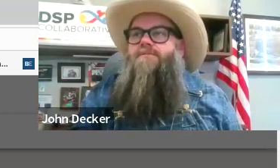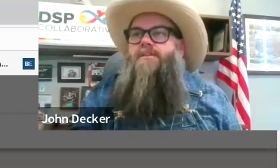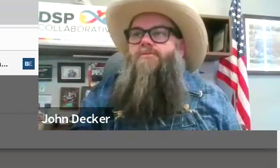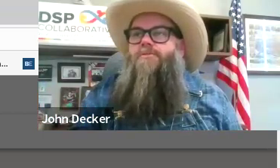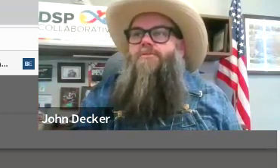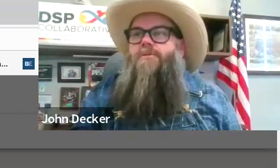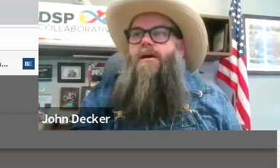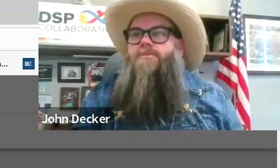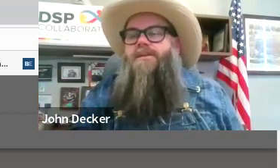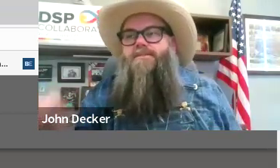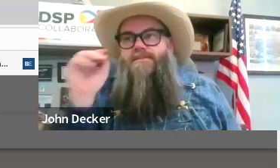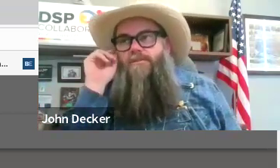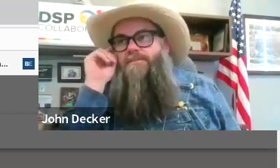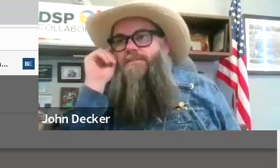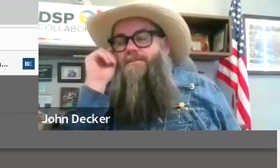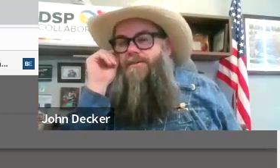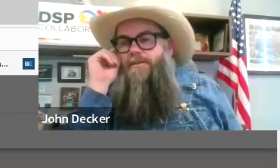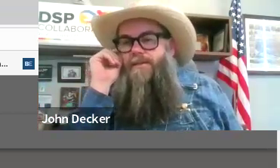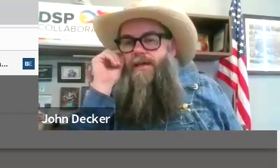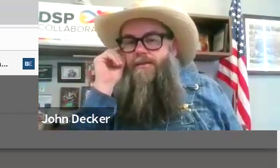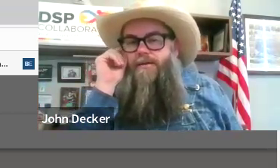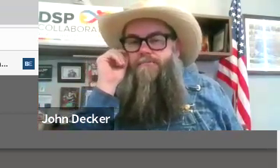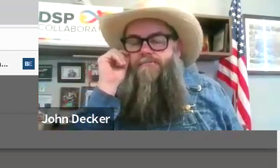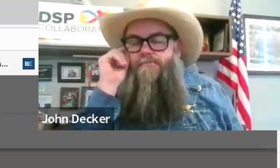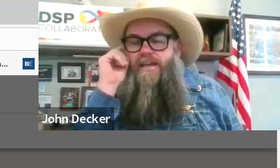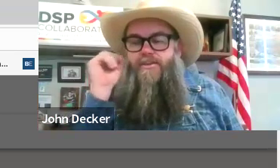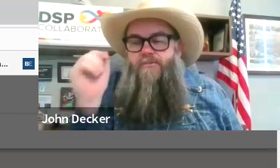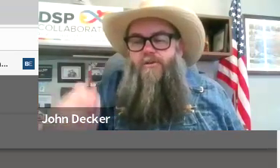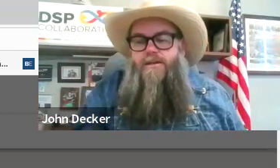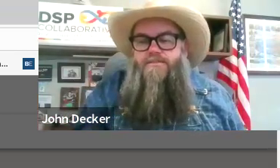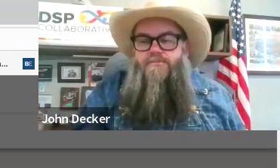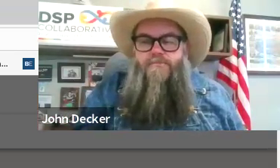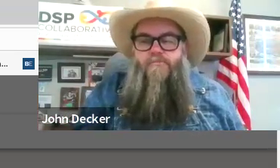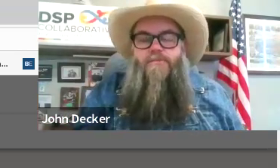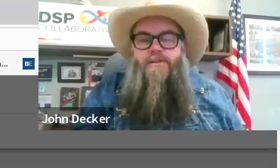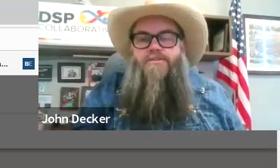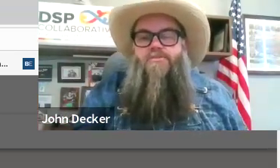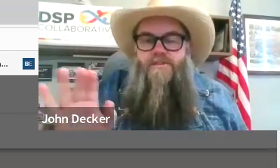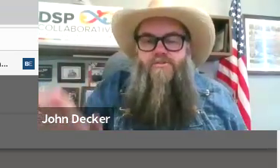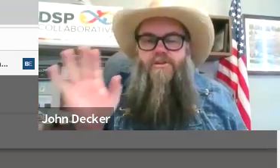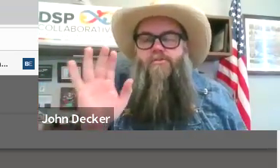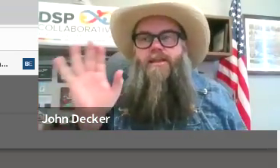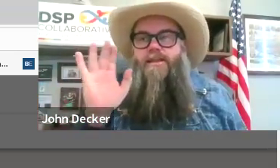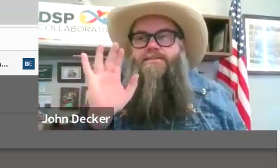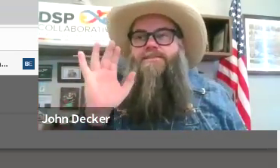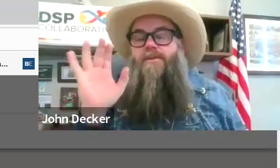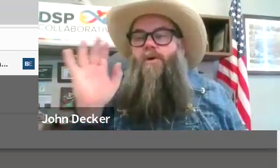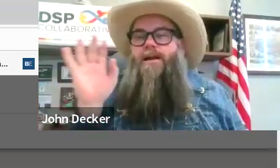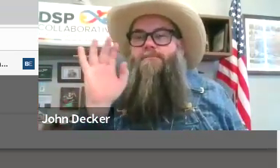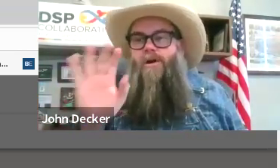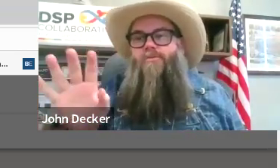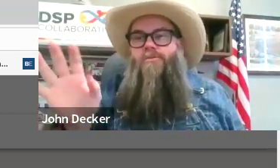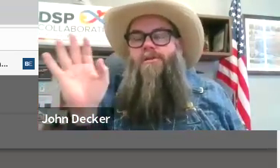those services available through Housing Access Services that Dan Kilmer has really been instrumental in creating